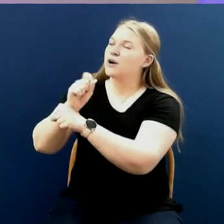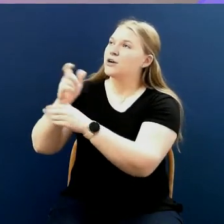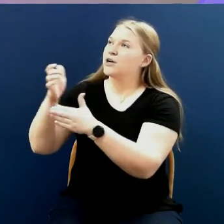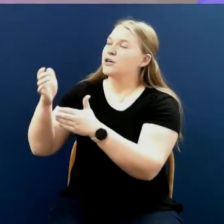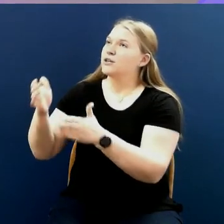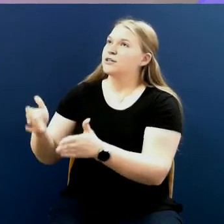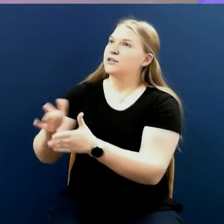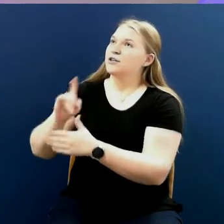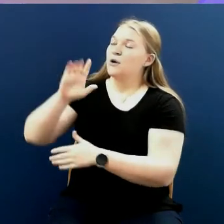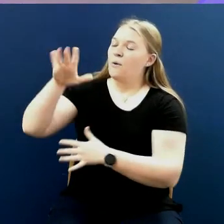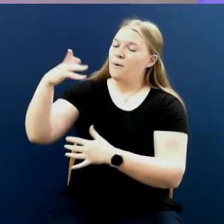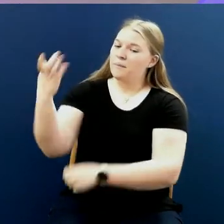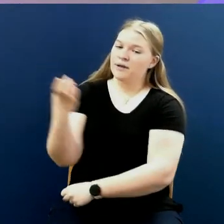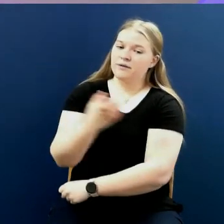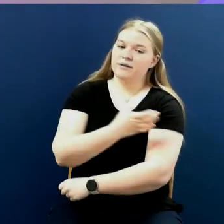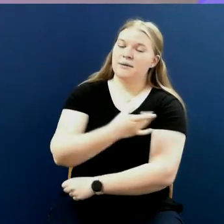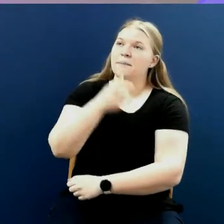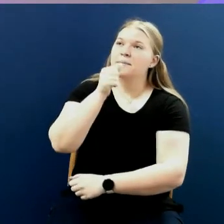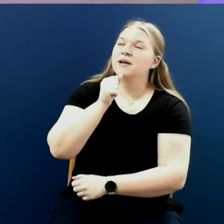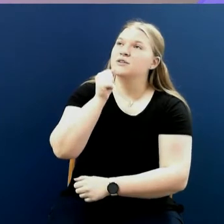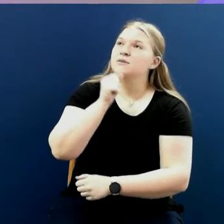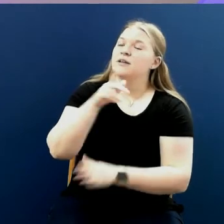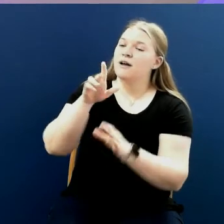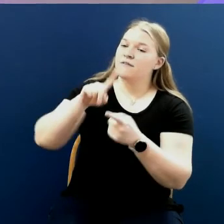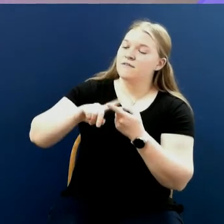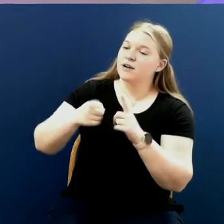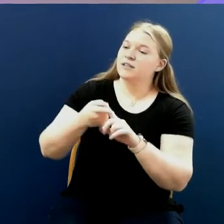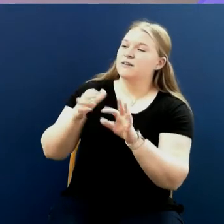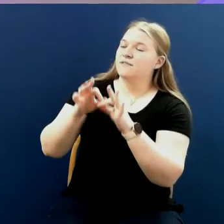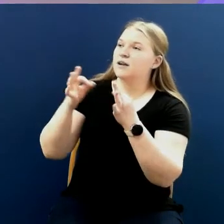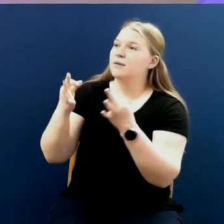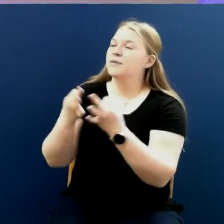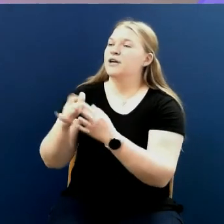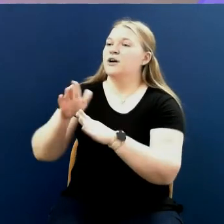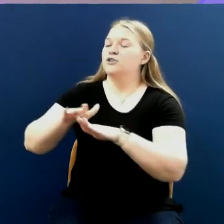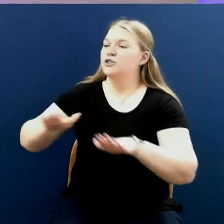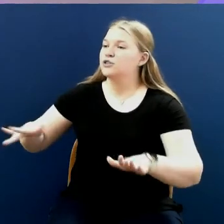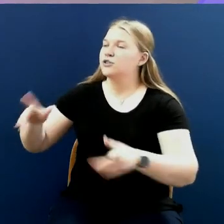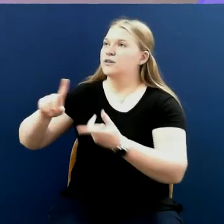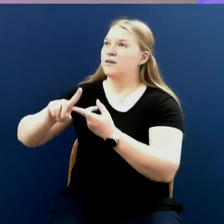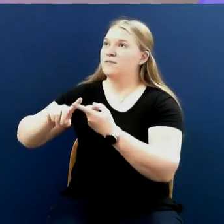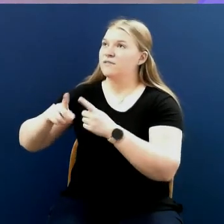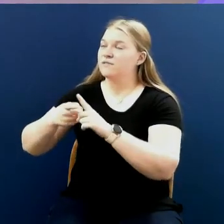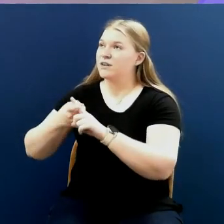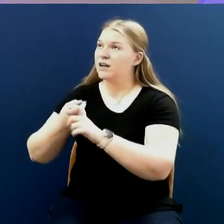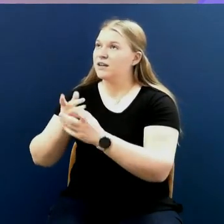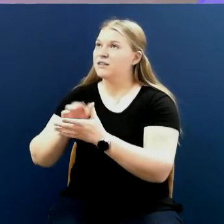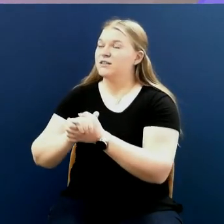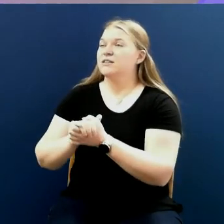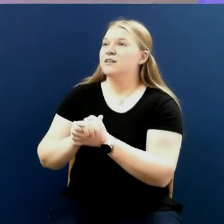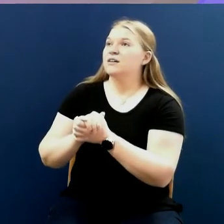us patience with our friends and family, our children, our spouses?